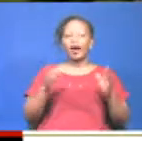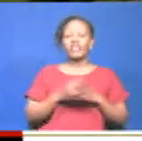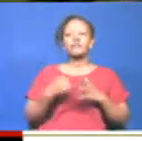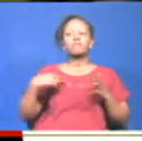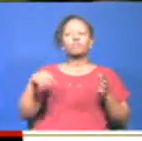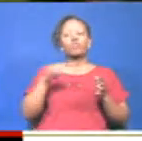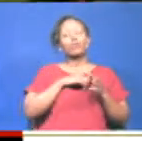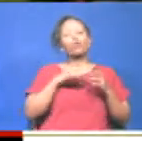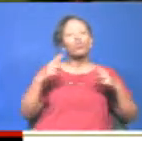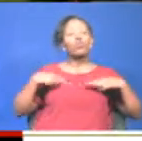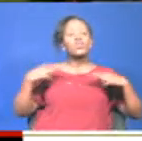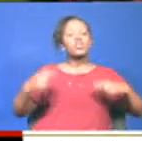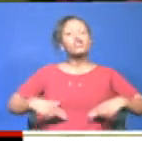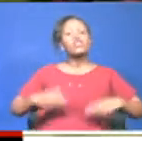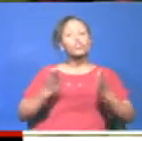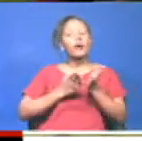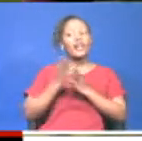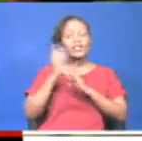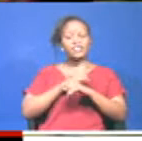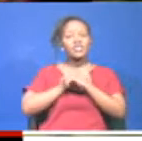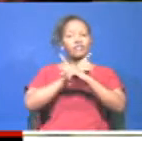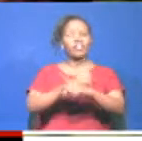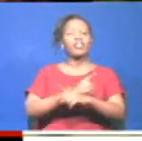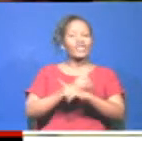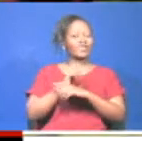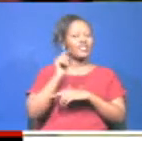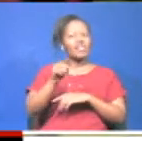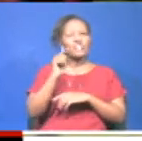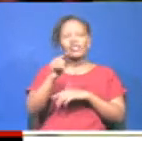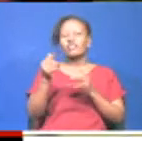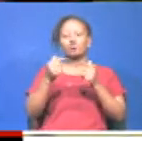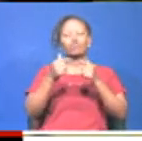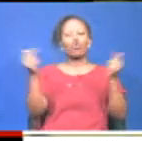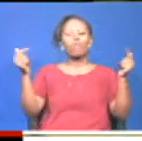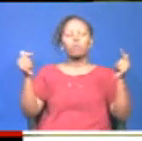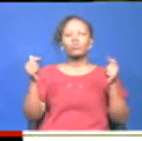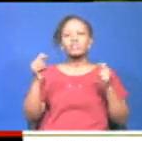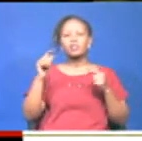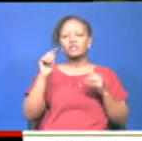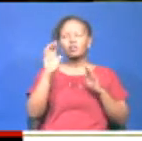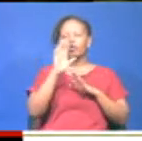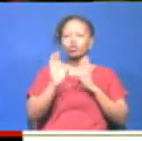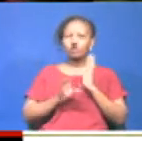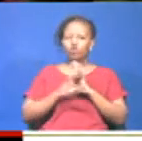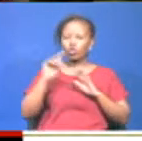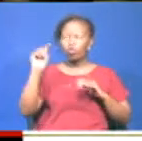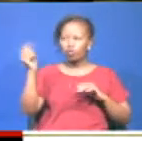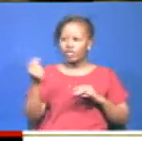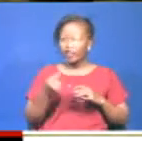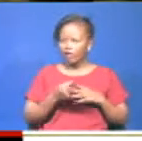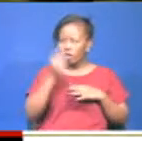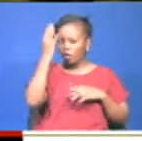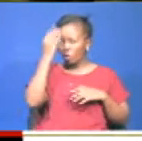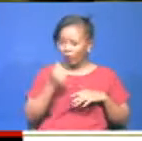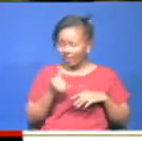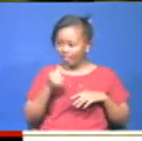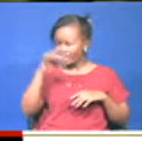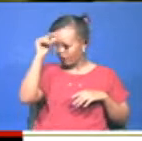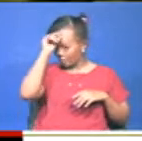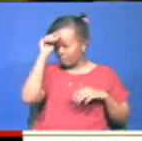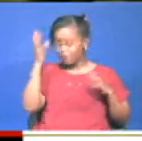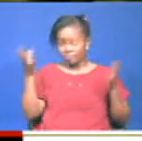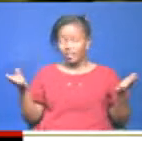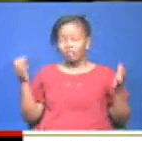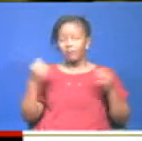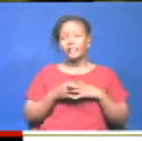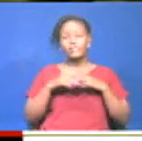za kibinadamu tunaona hiyo inaenda kinyume cha sheria ya nchi ya Kenya kwa sababu serikali ina haki ya